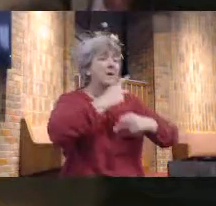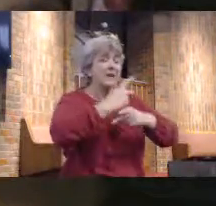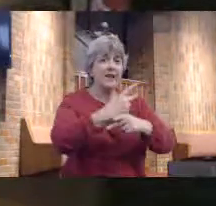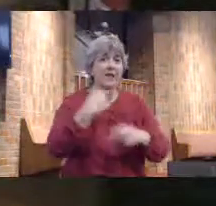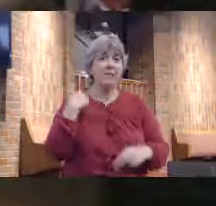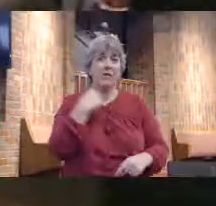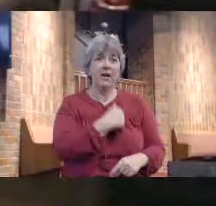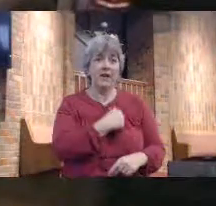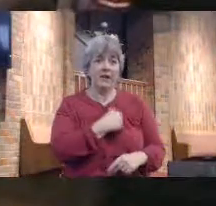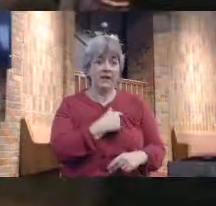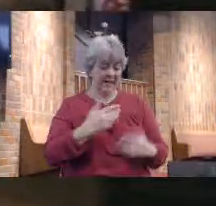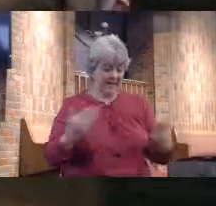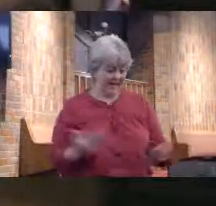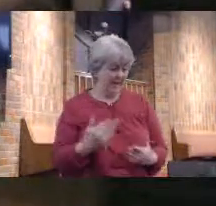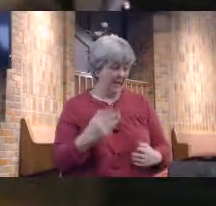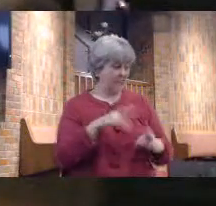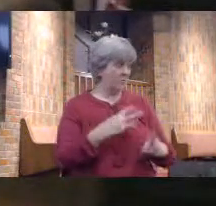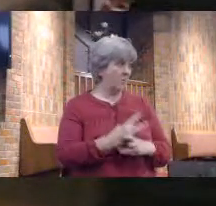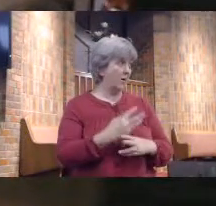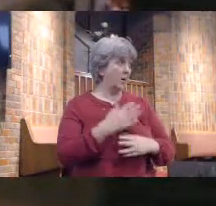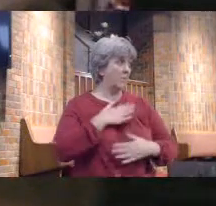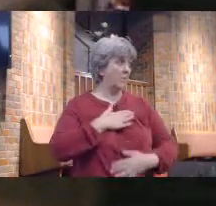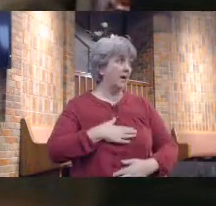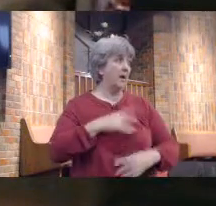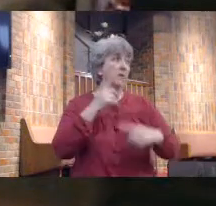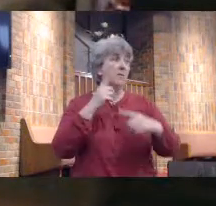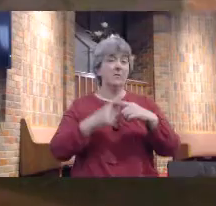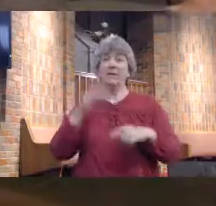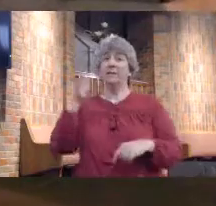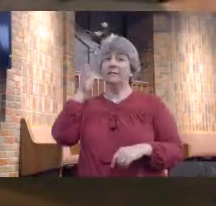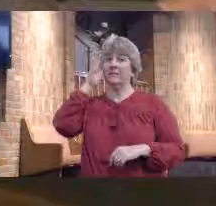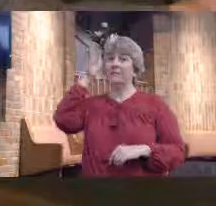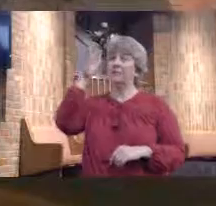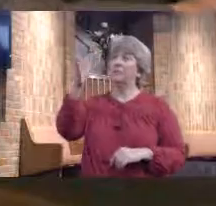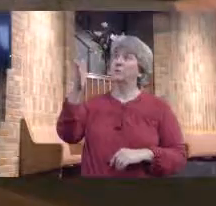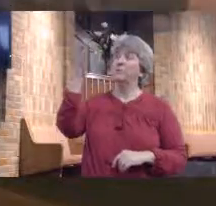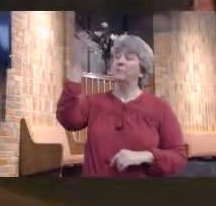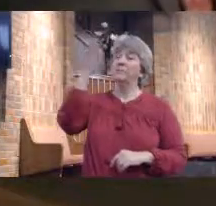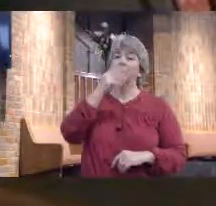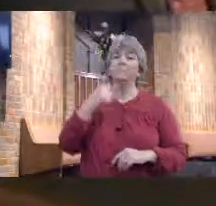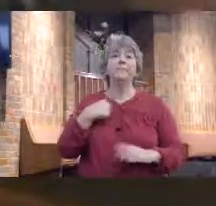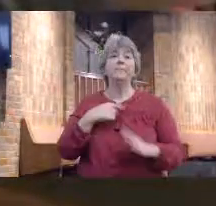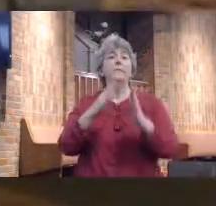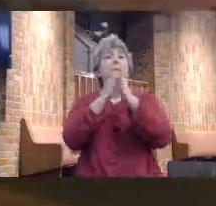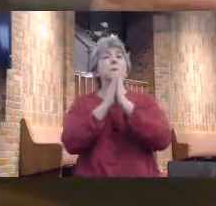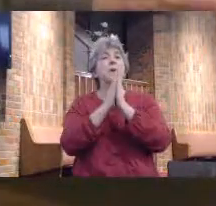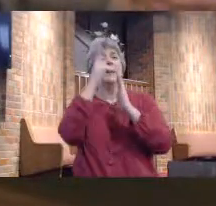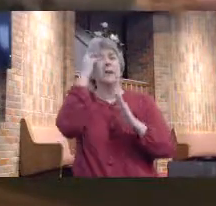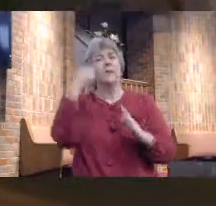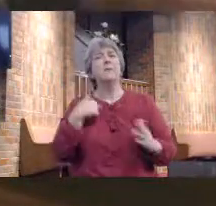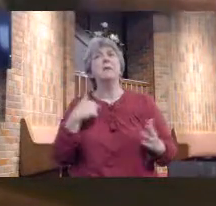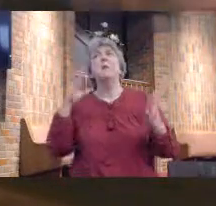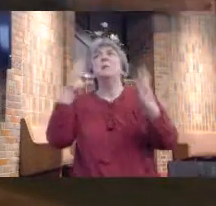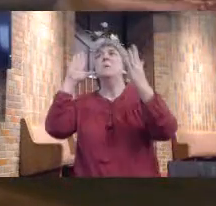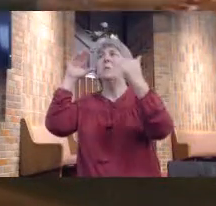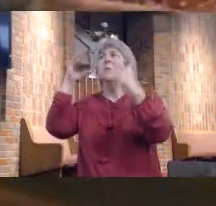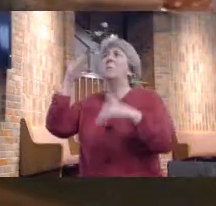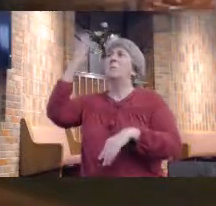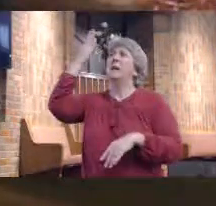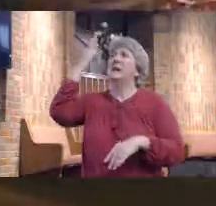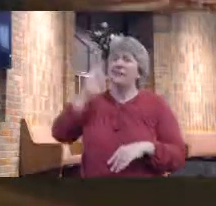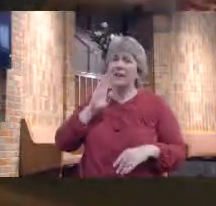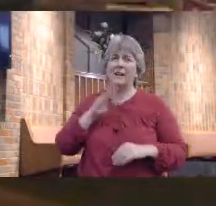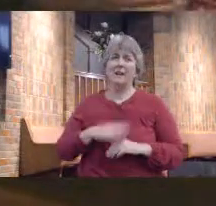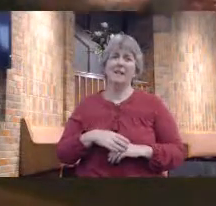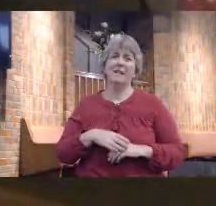in this physical world, but in the world in which to come. And we pray because we have hope in God, the expectation that